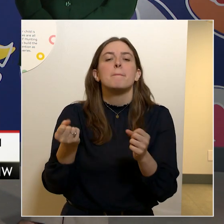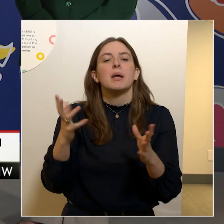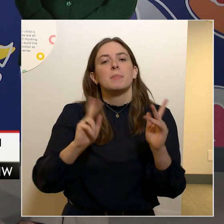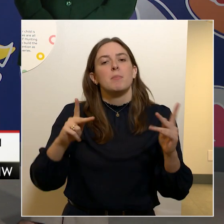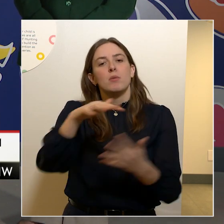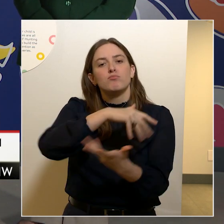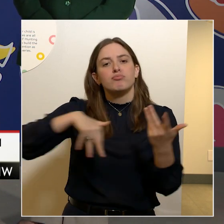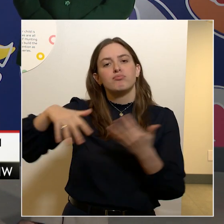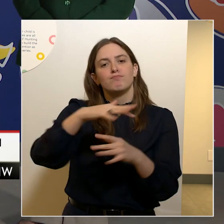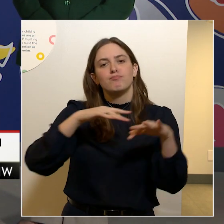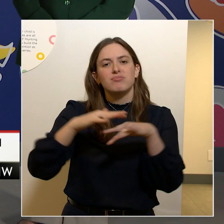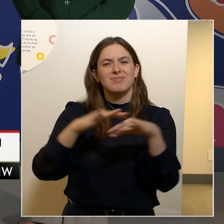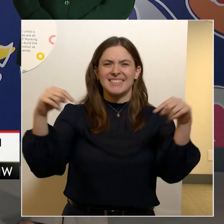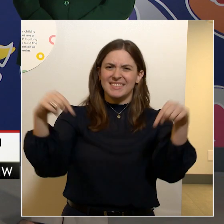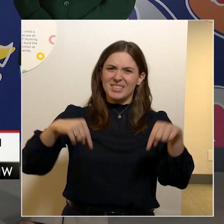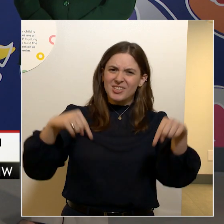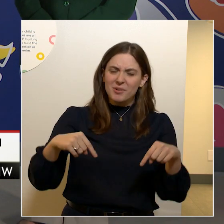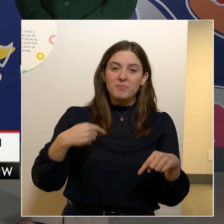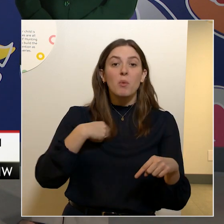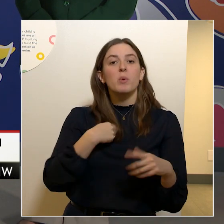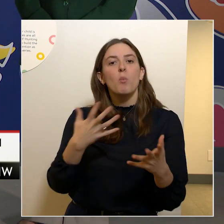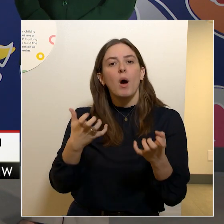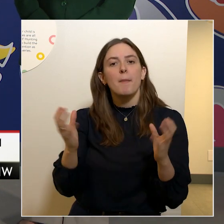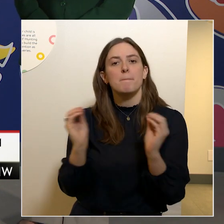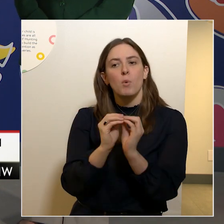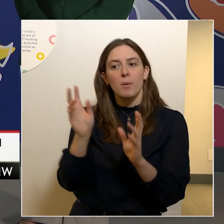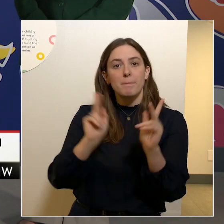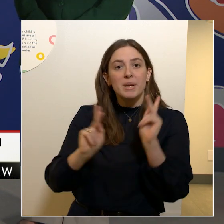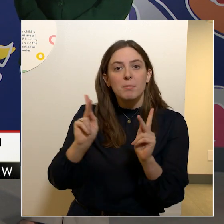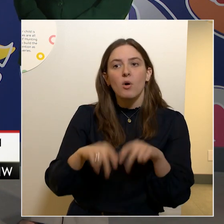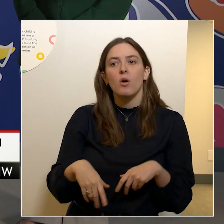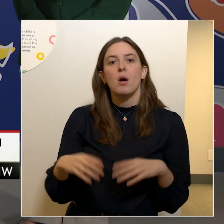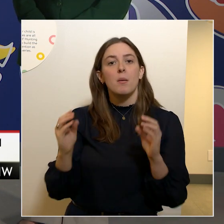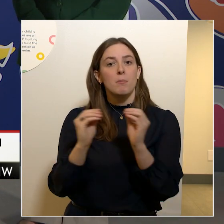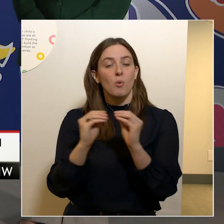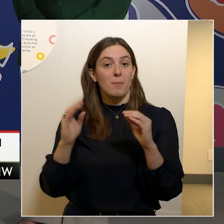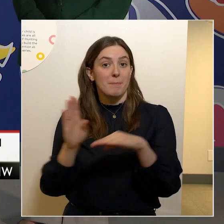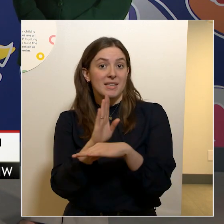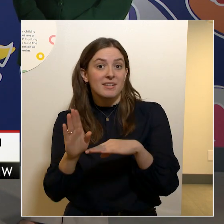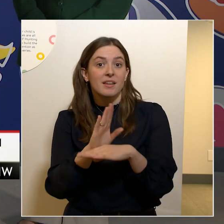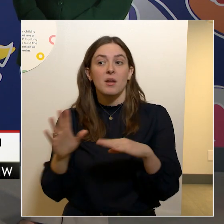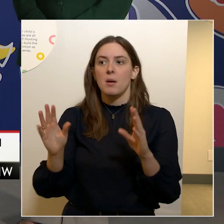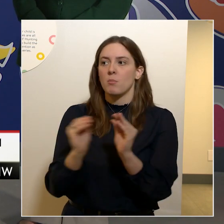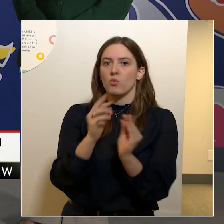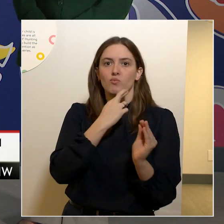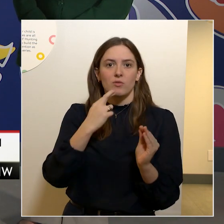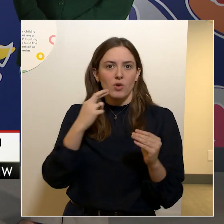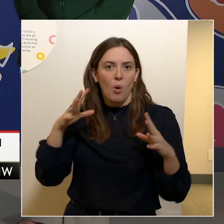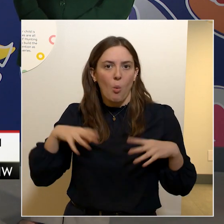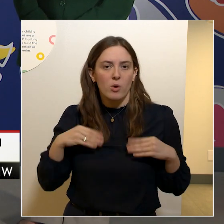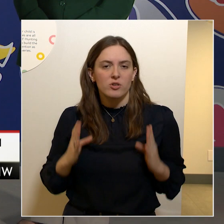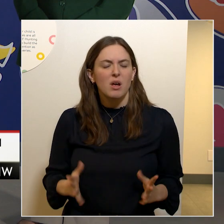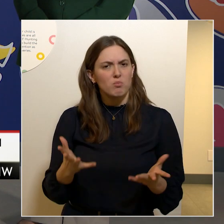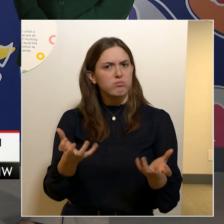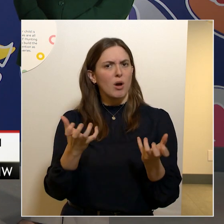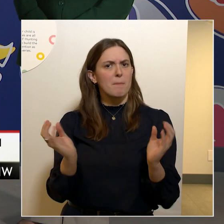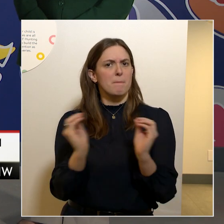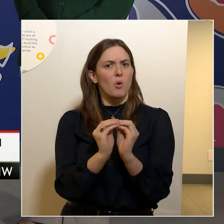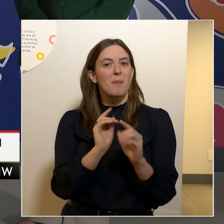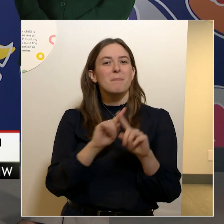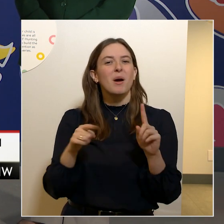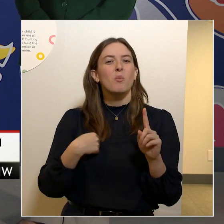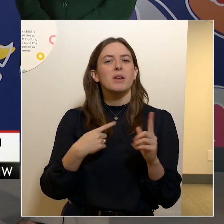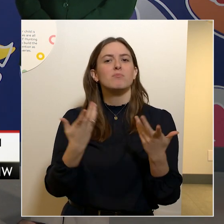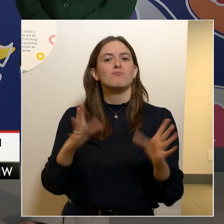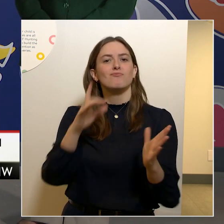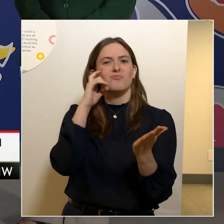people, more workers, more visitors, more restaurant goers in our downtown. But we also recognize that we have a lot